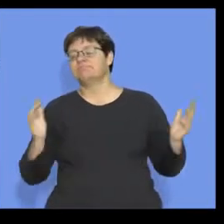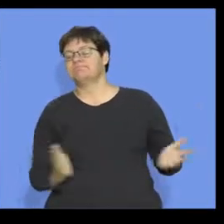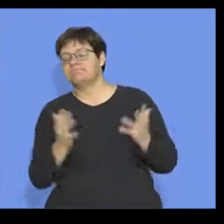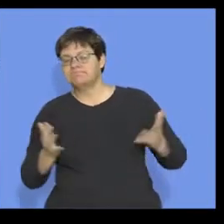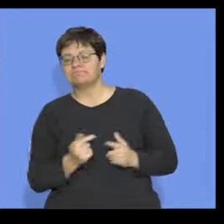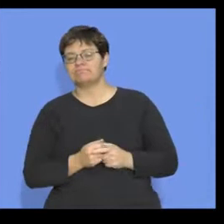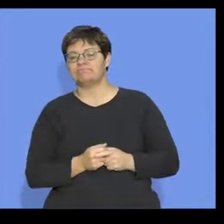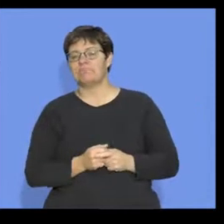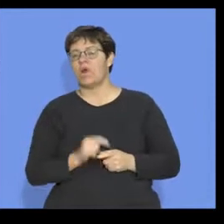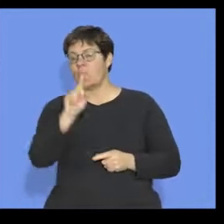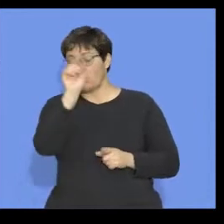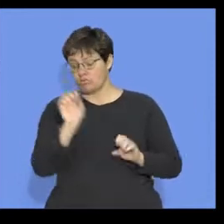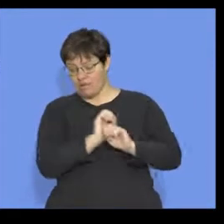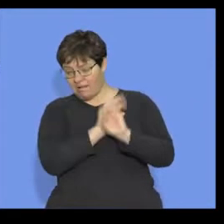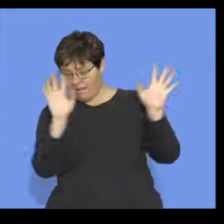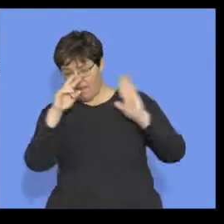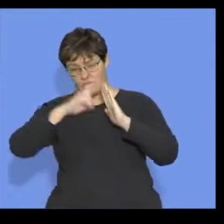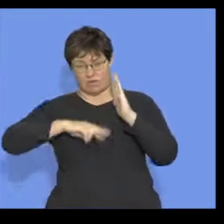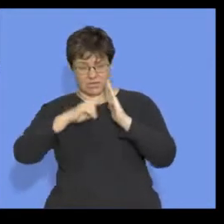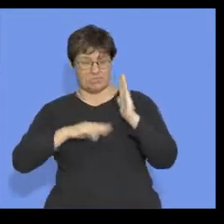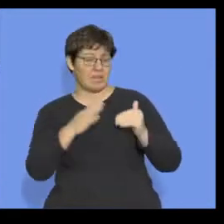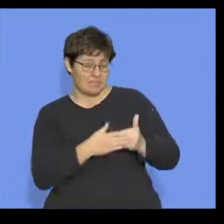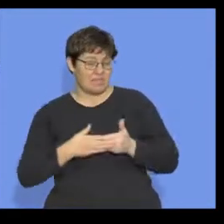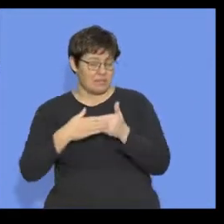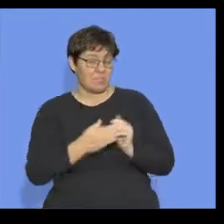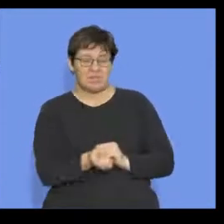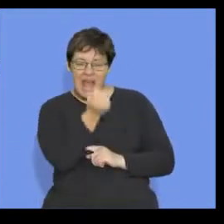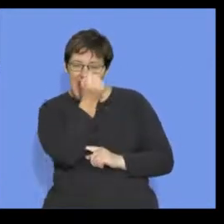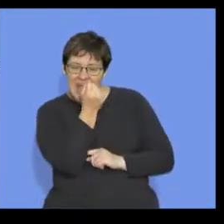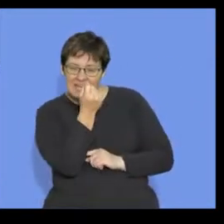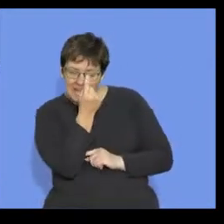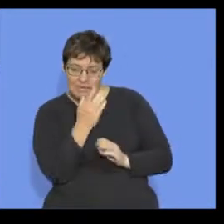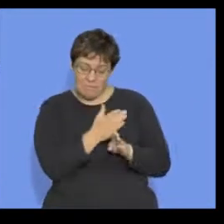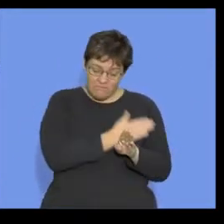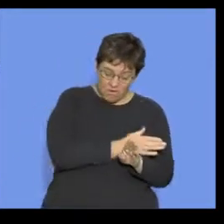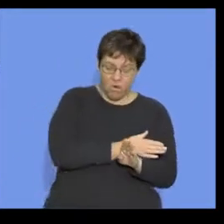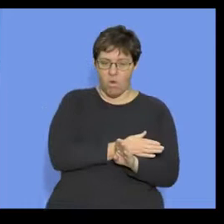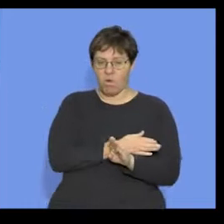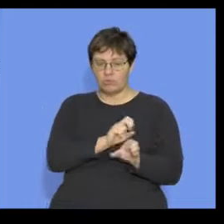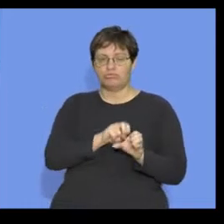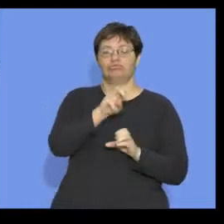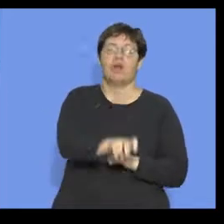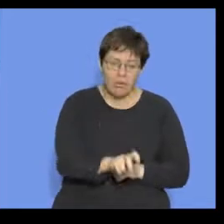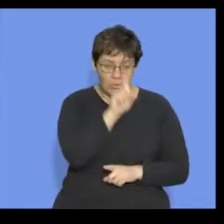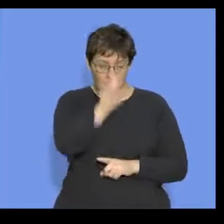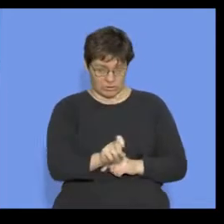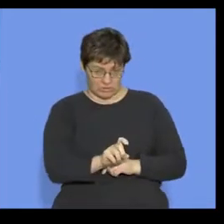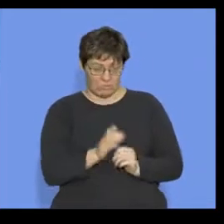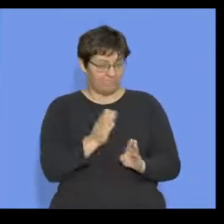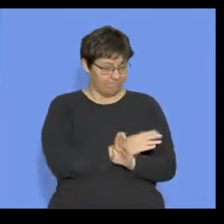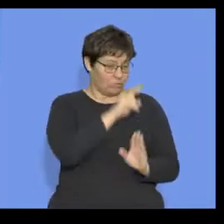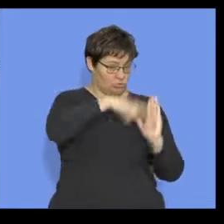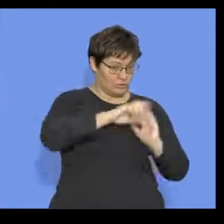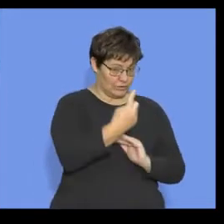the question very carefully, okay, and really understand that before you look at the questions. So